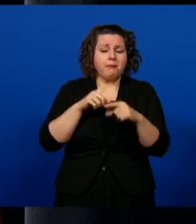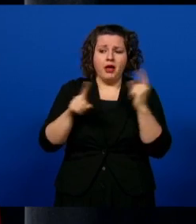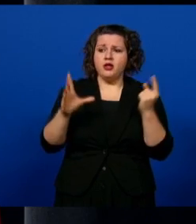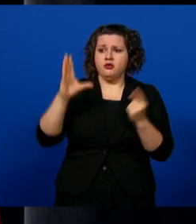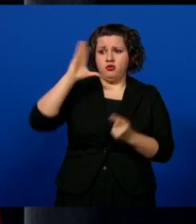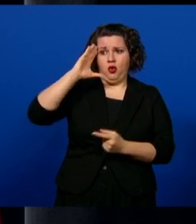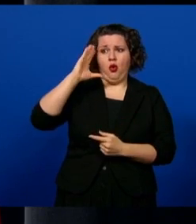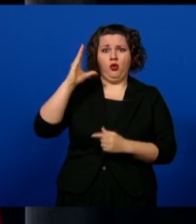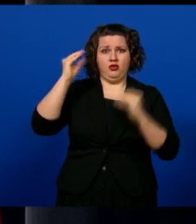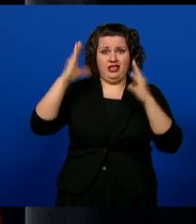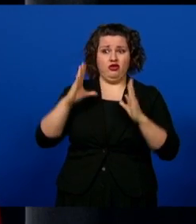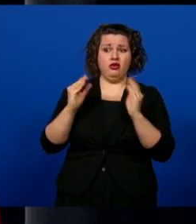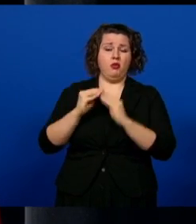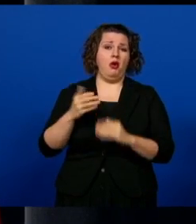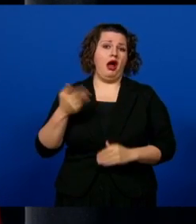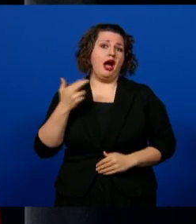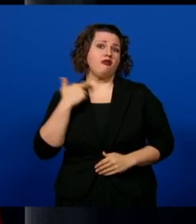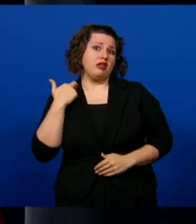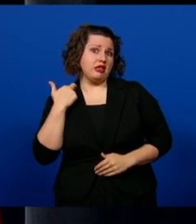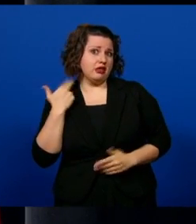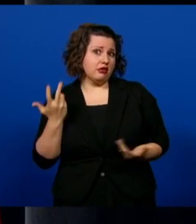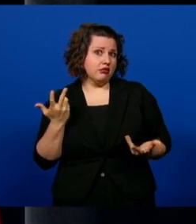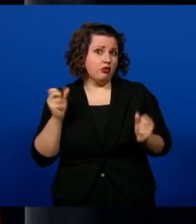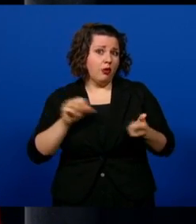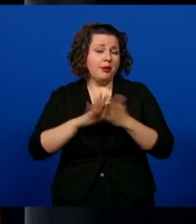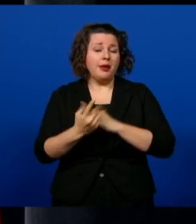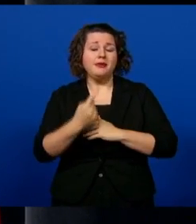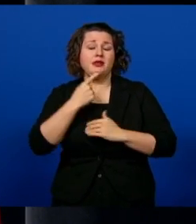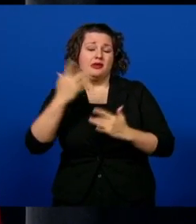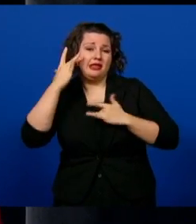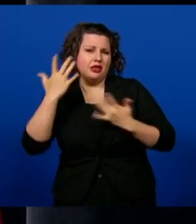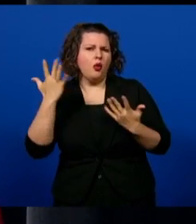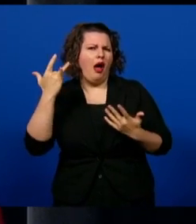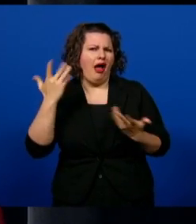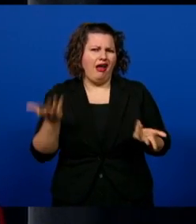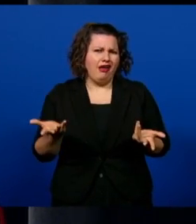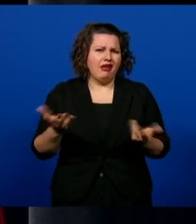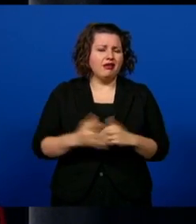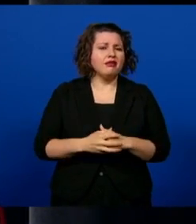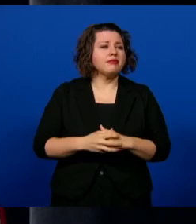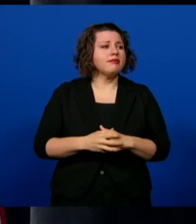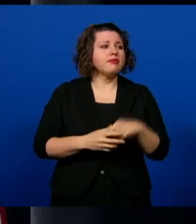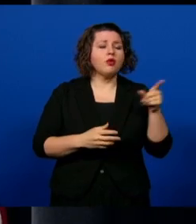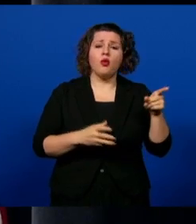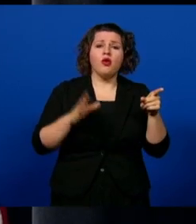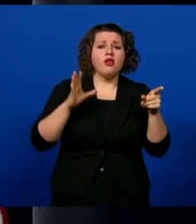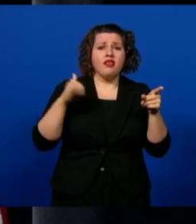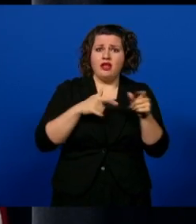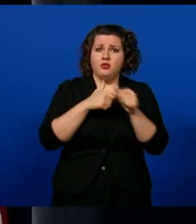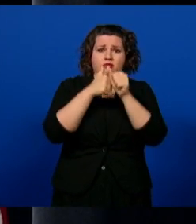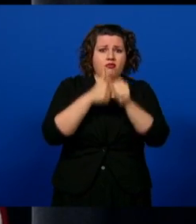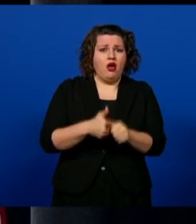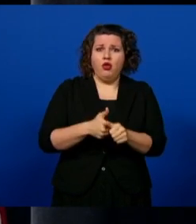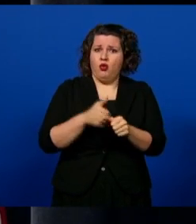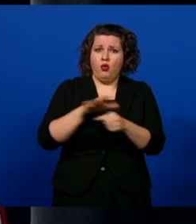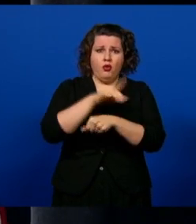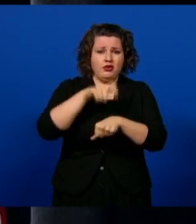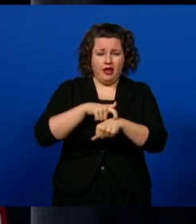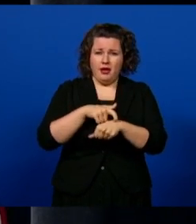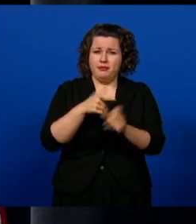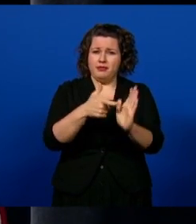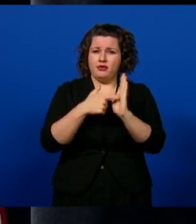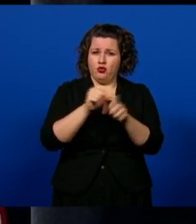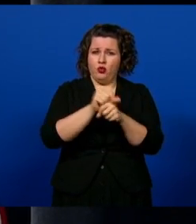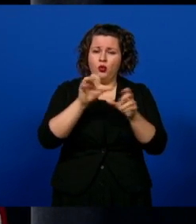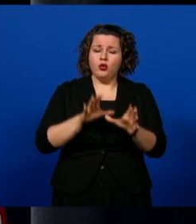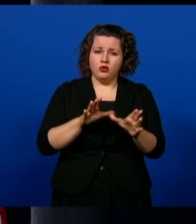are more at risk for serious disease? Where did you come up with I think it's the guidelines that we followed all along for essential workforce, determined by the